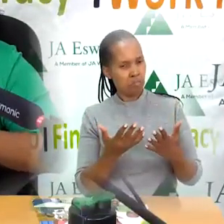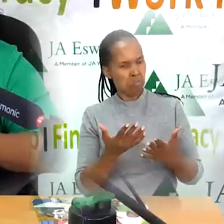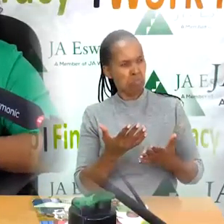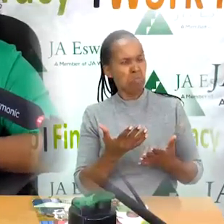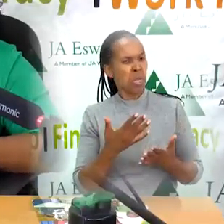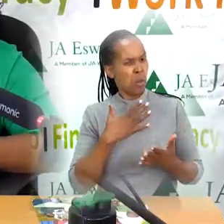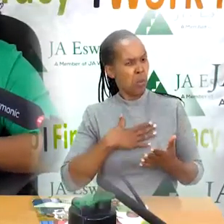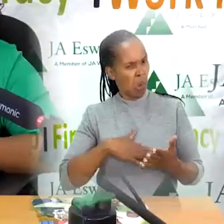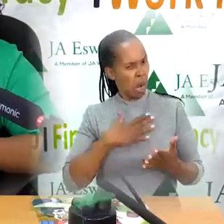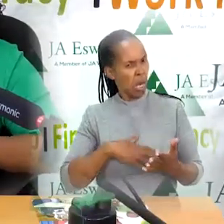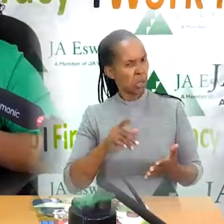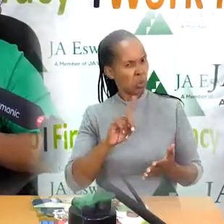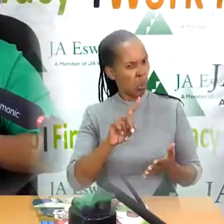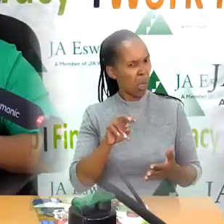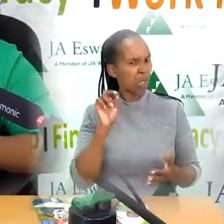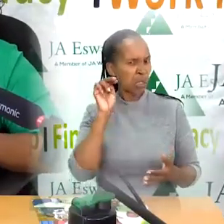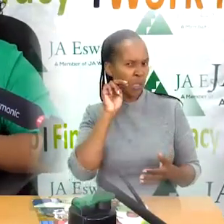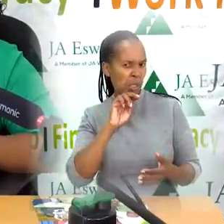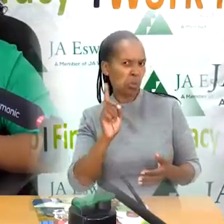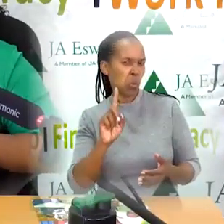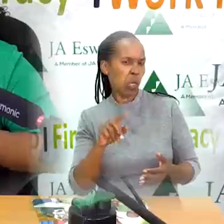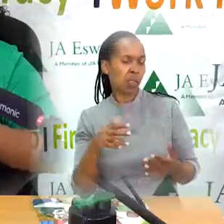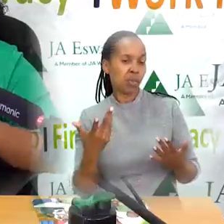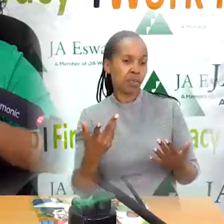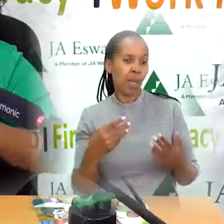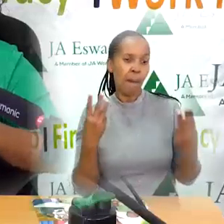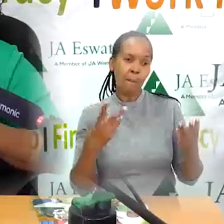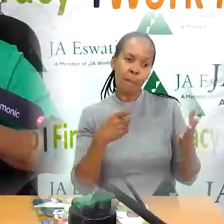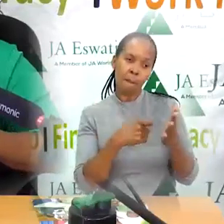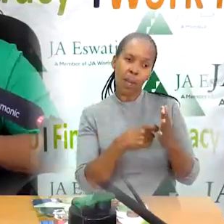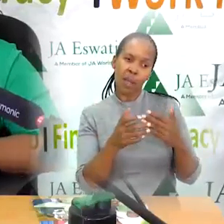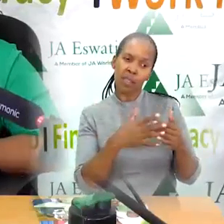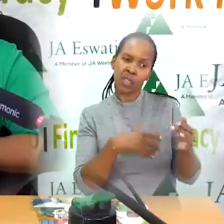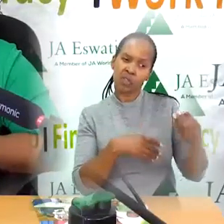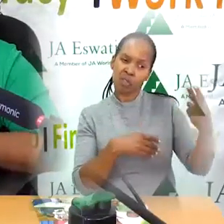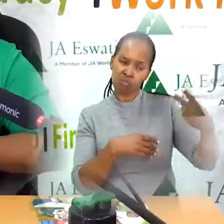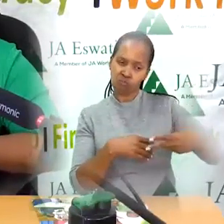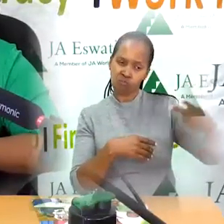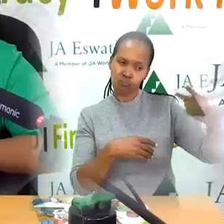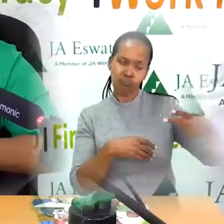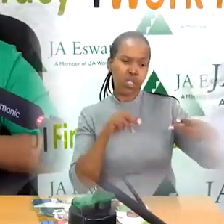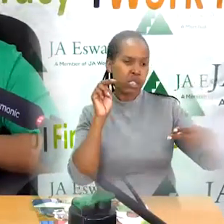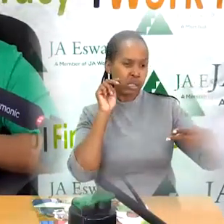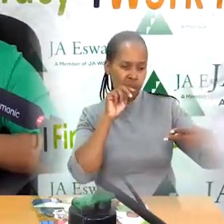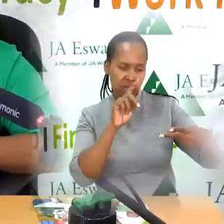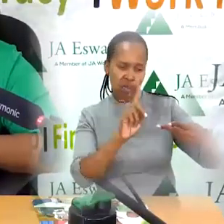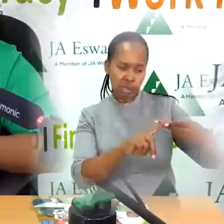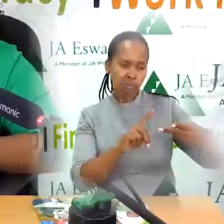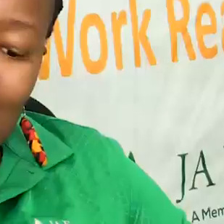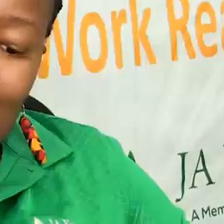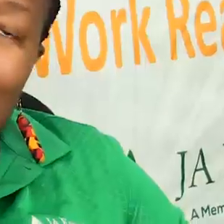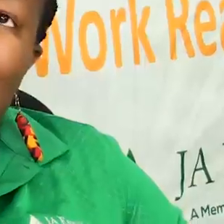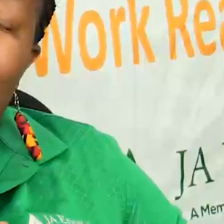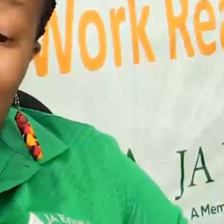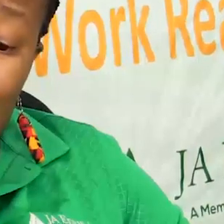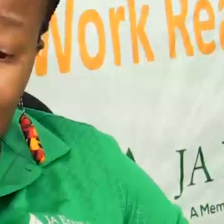for two reasons. Needs, things that they cannot do without, and wants, things that are not